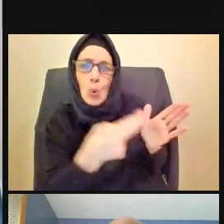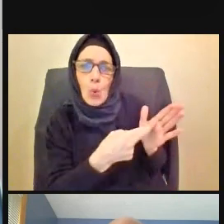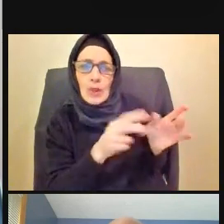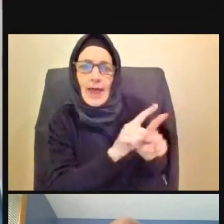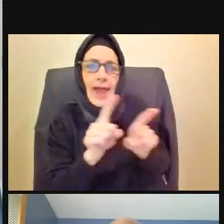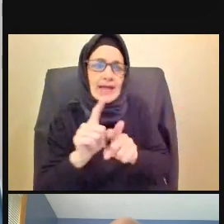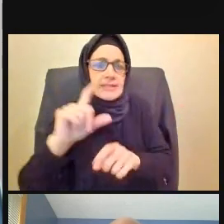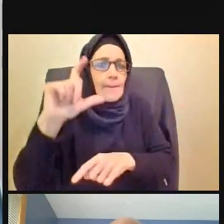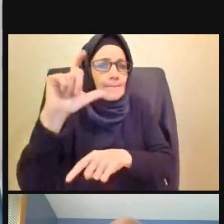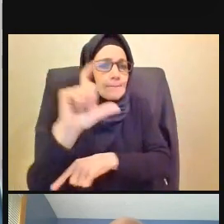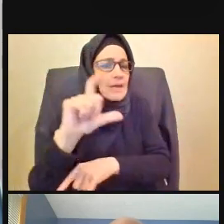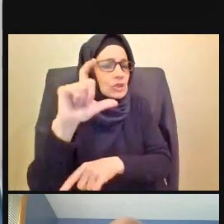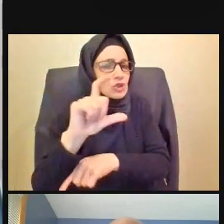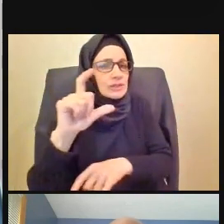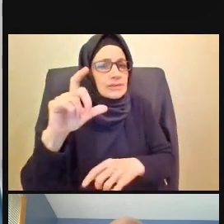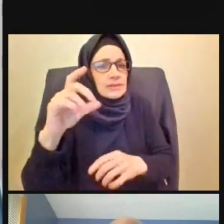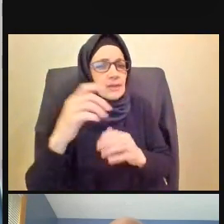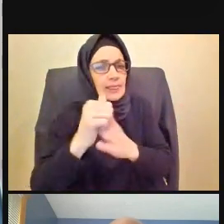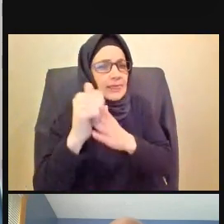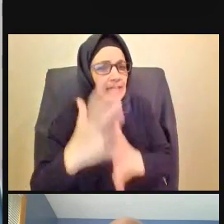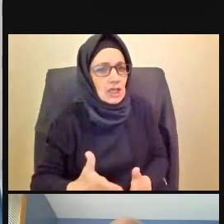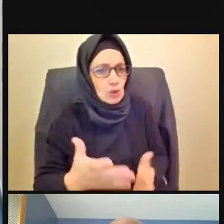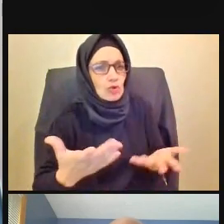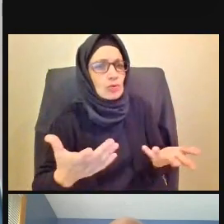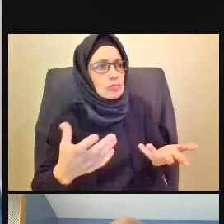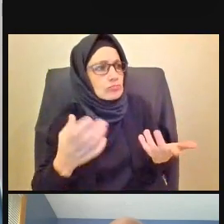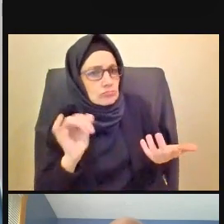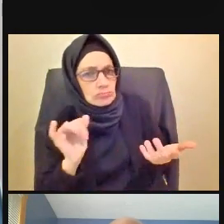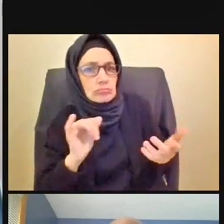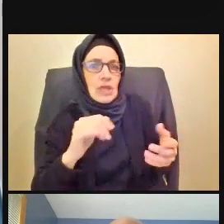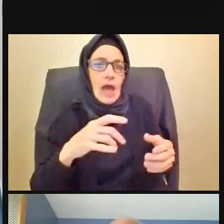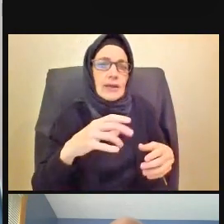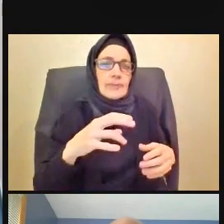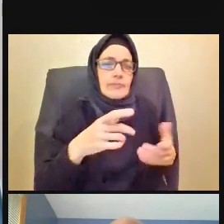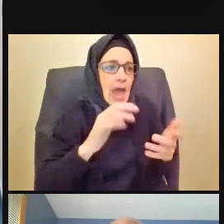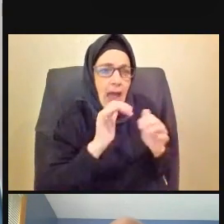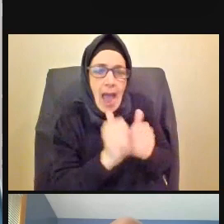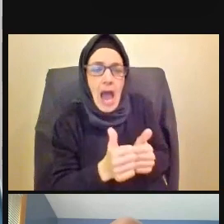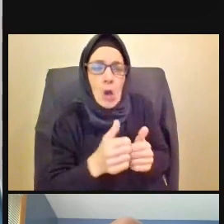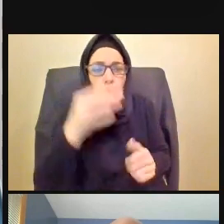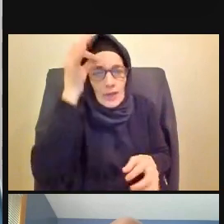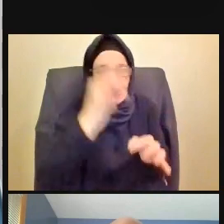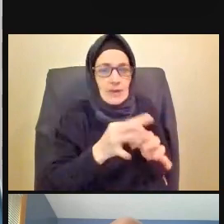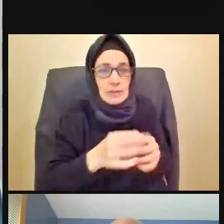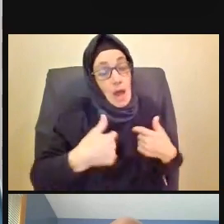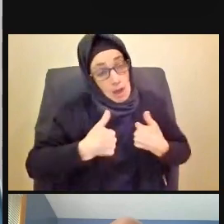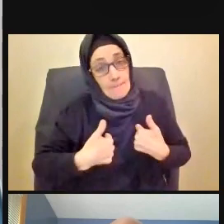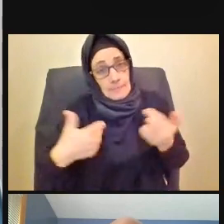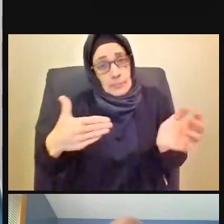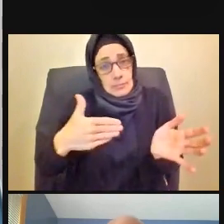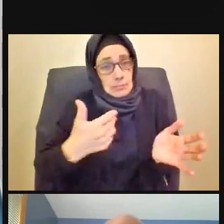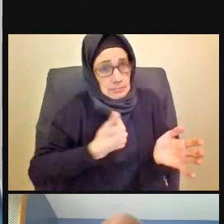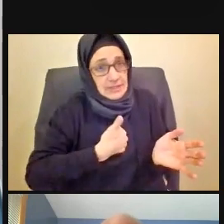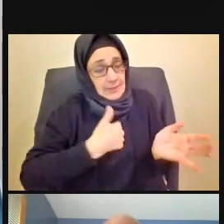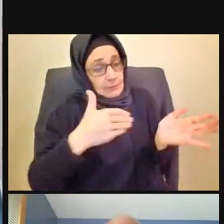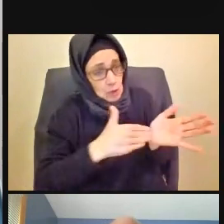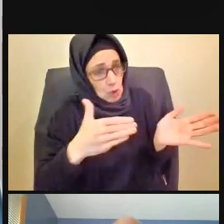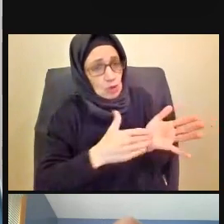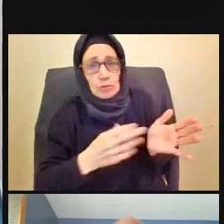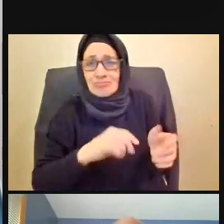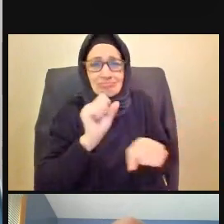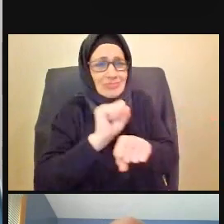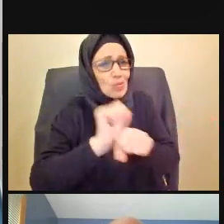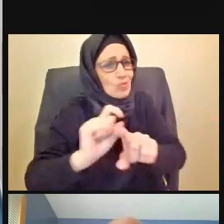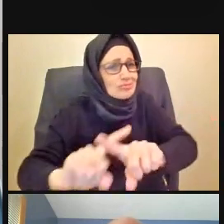leader, in mosque community, doing community service. How can faith leaders? I'm a physician, and I've worked in a number of institutions